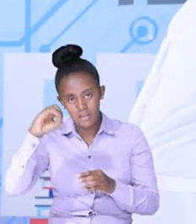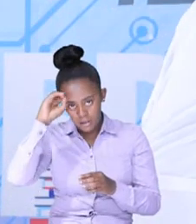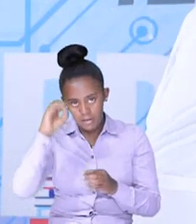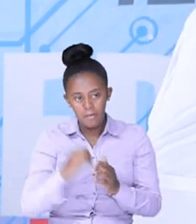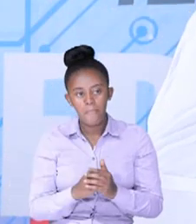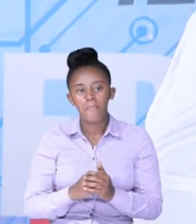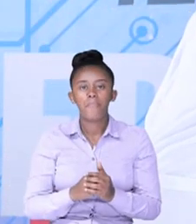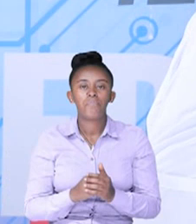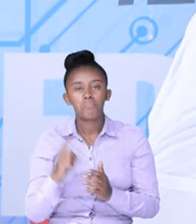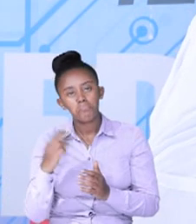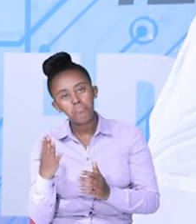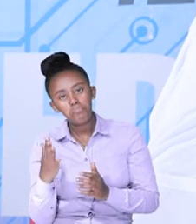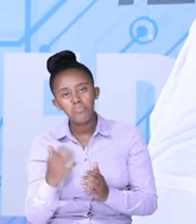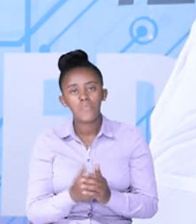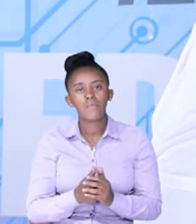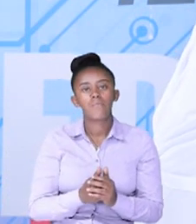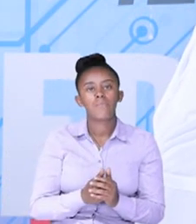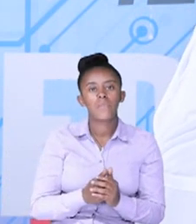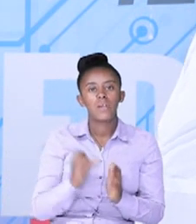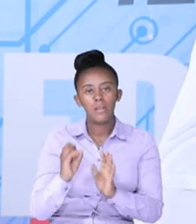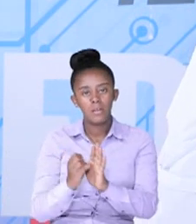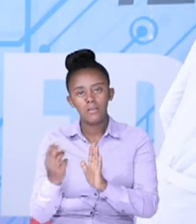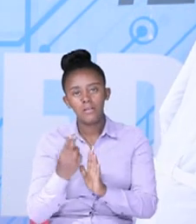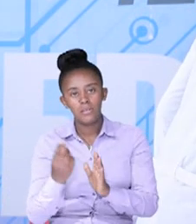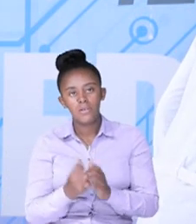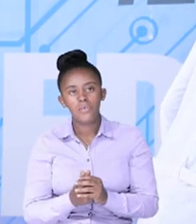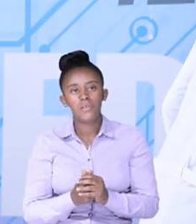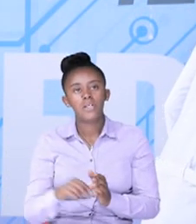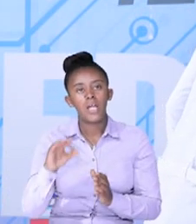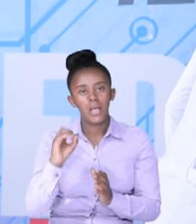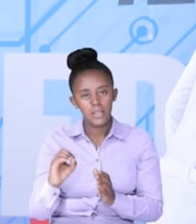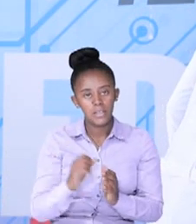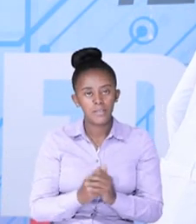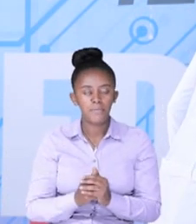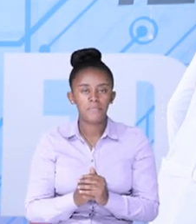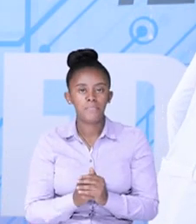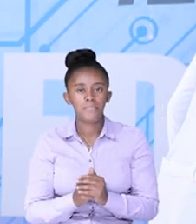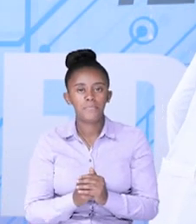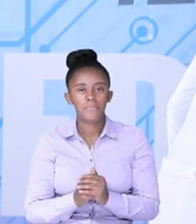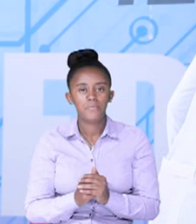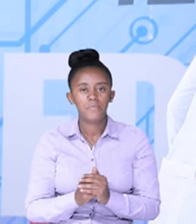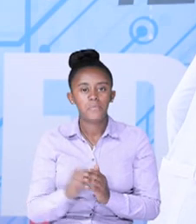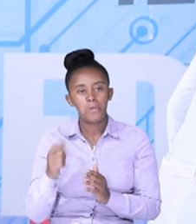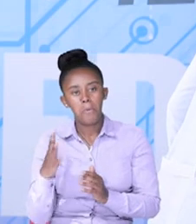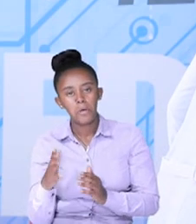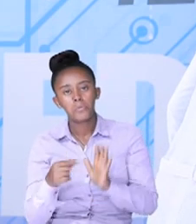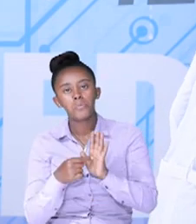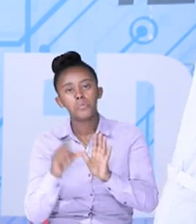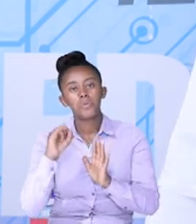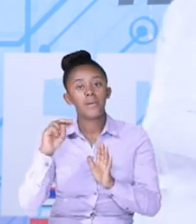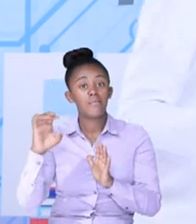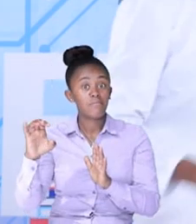they might use theta to be 90, be a sine. They might use sine. In this case,